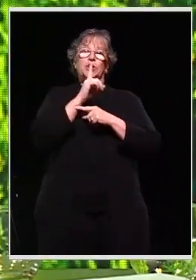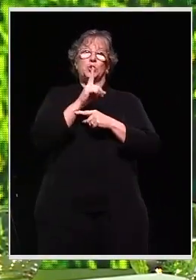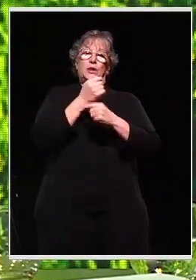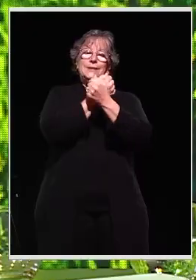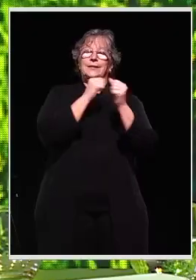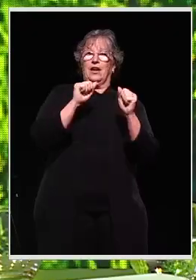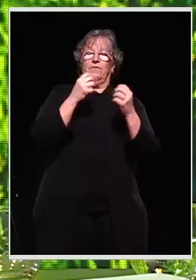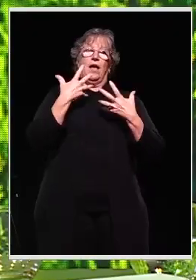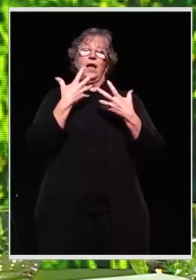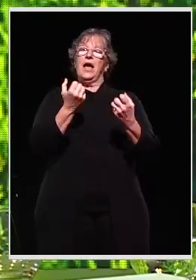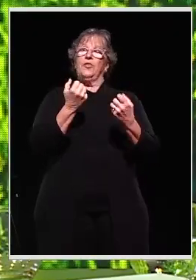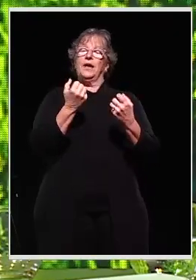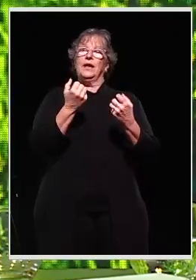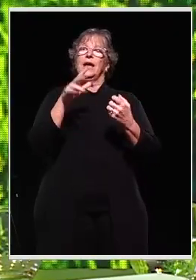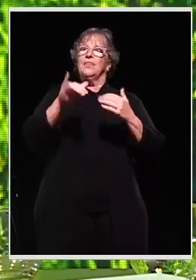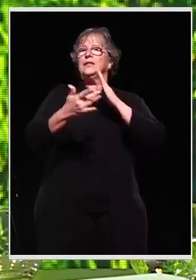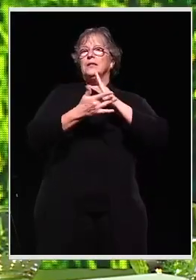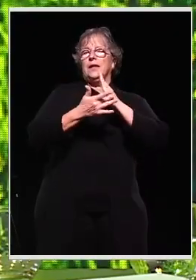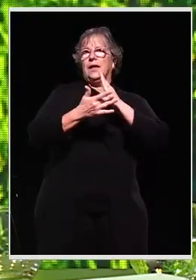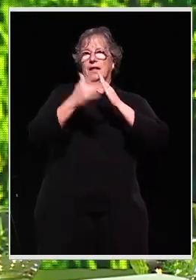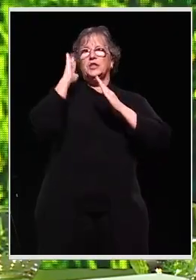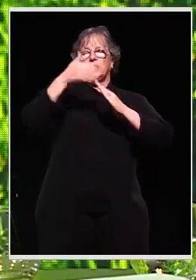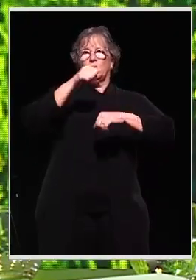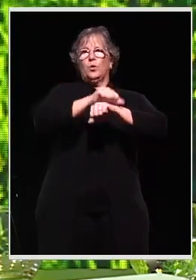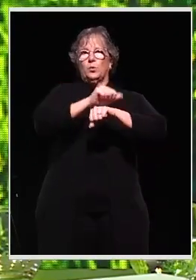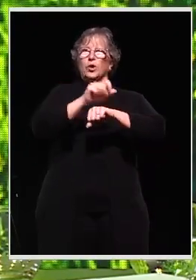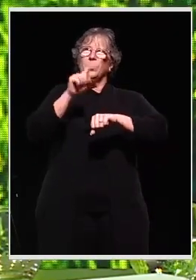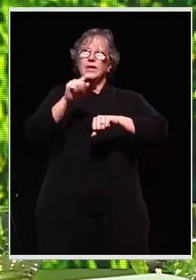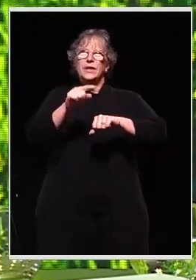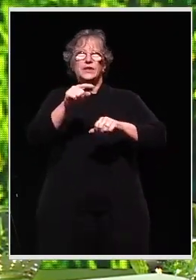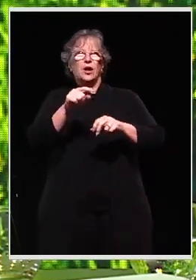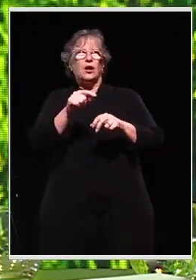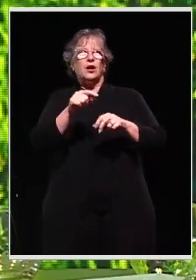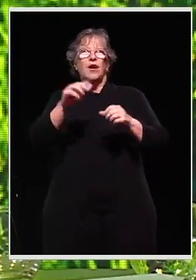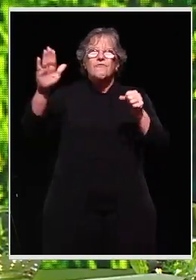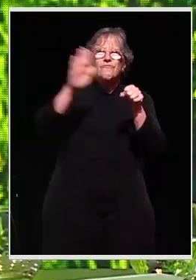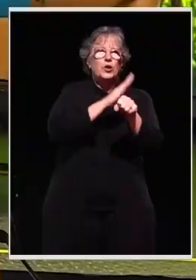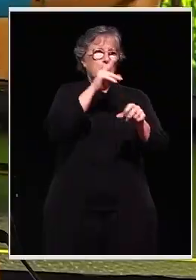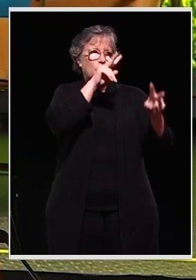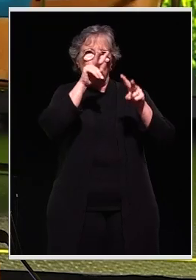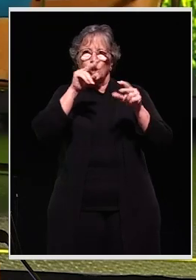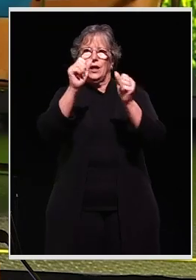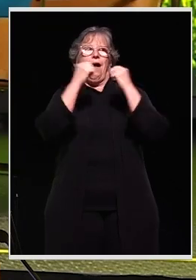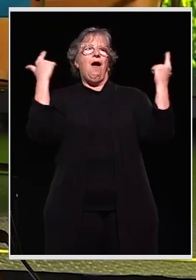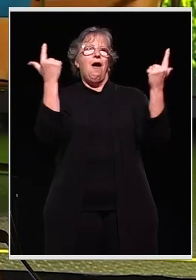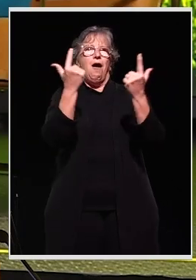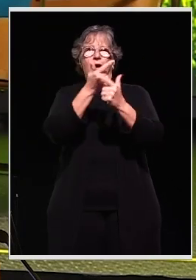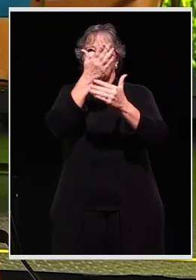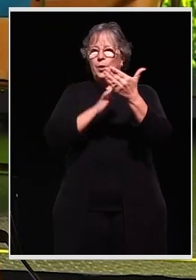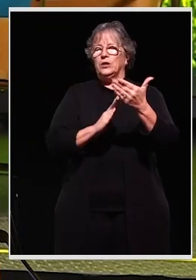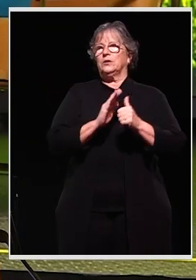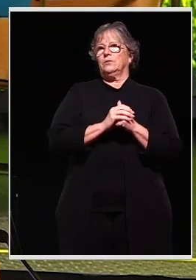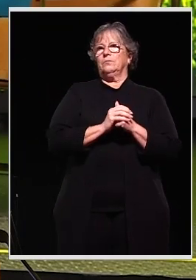and that ultimately it's a technology that works. And we have to look at it holistically. Right, so the goal is doing both at the same time. 100%, Yes.